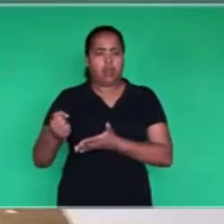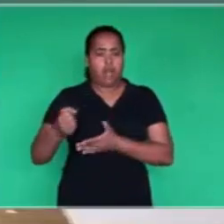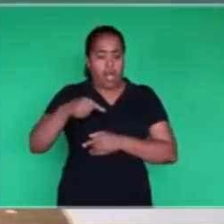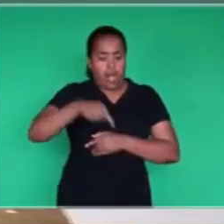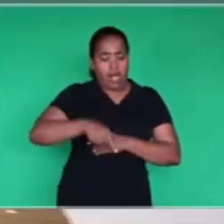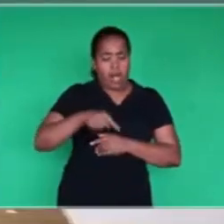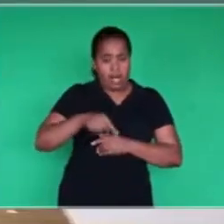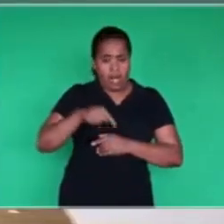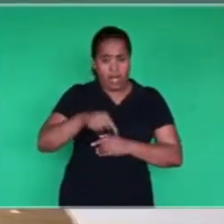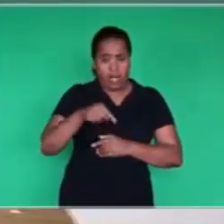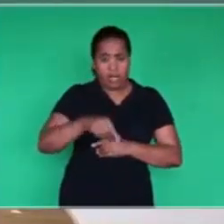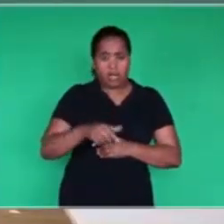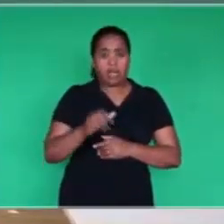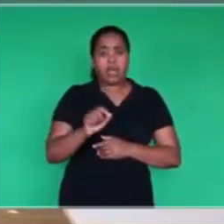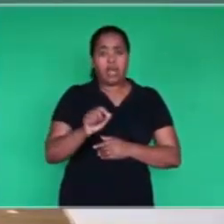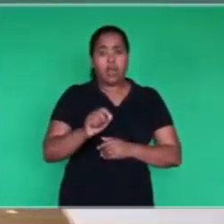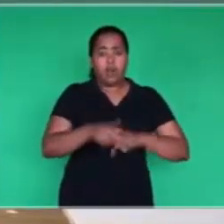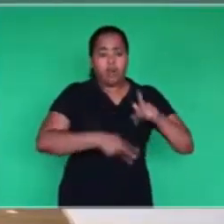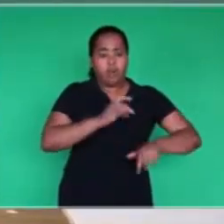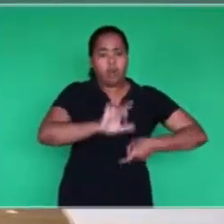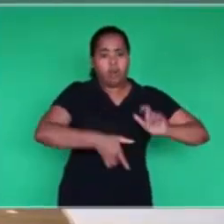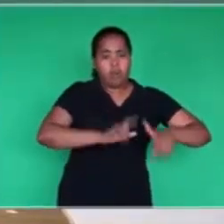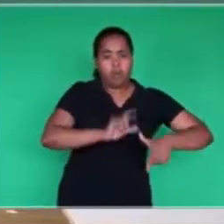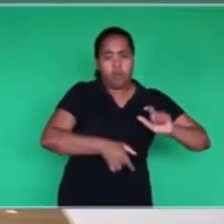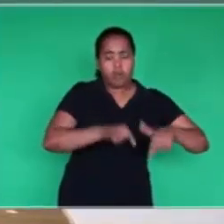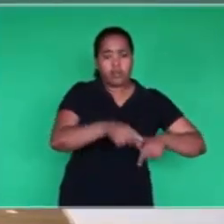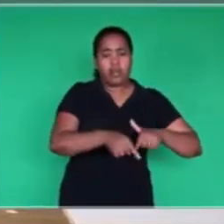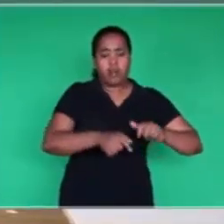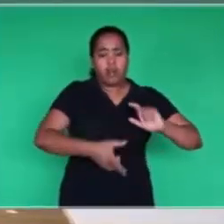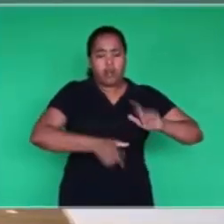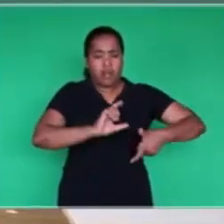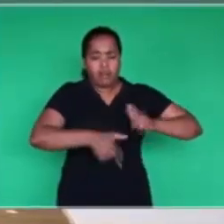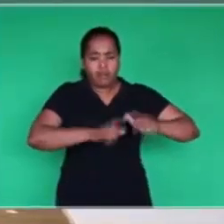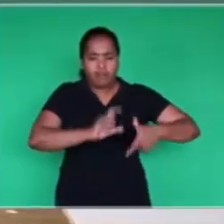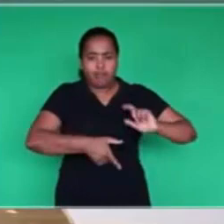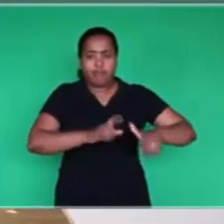throne in the presence of his church.